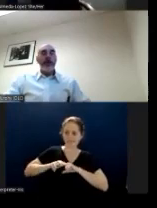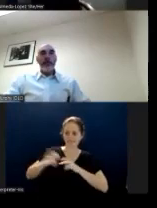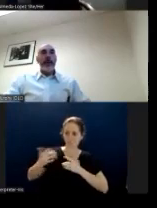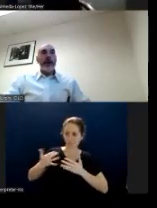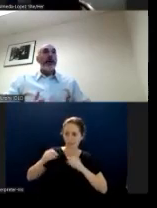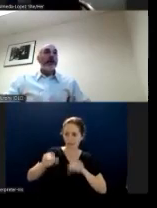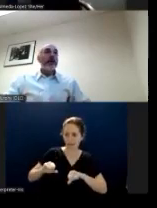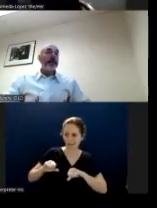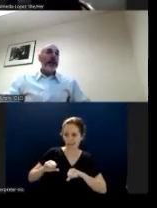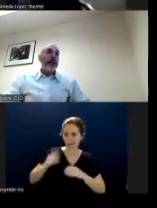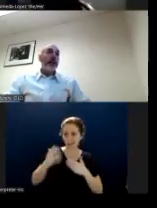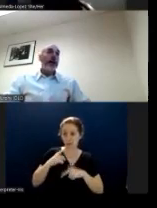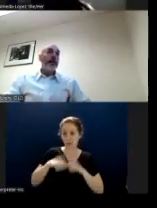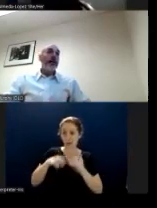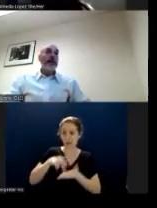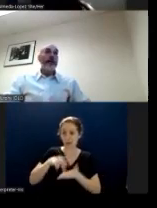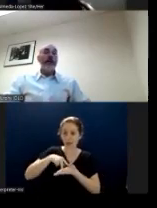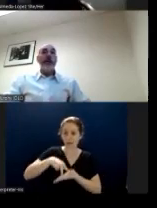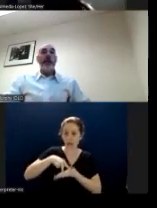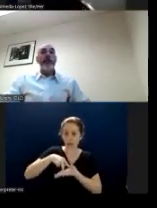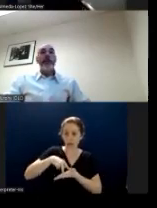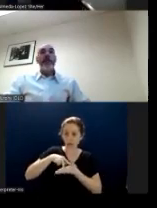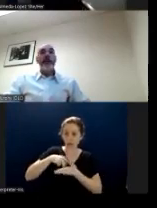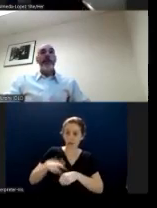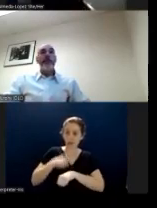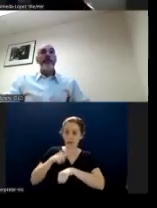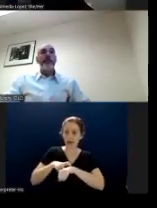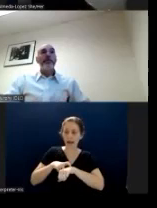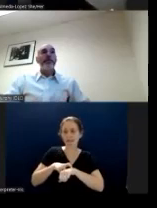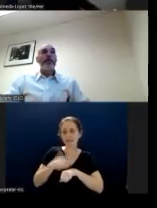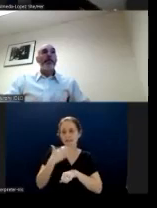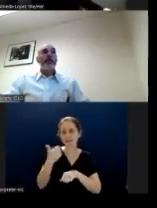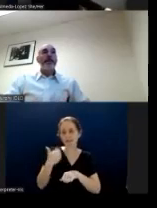who may not be able to stand in line for a long period of time.